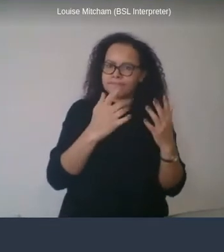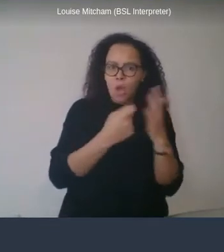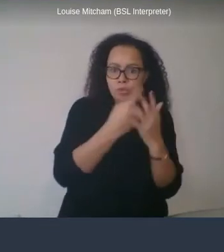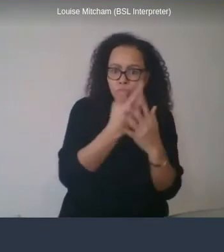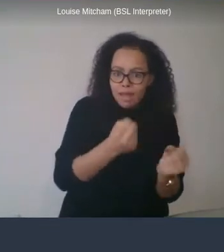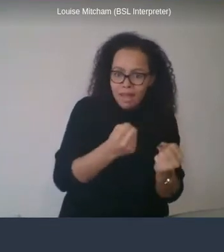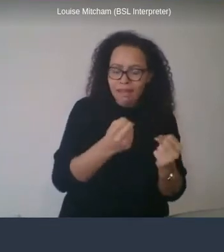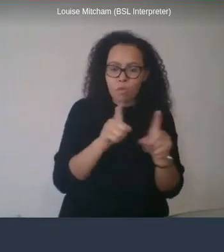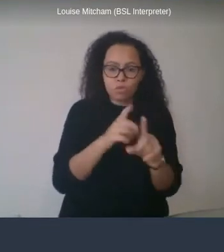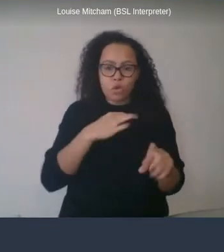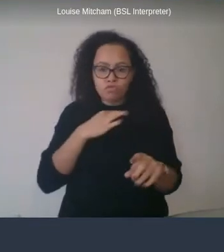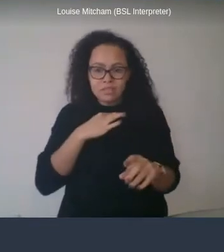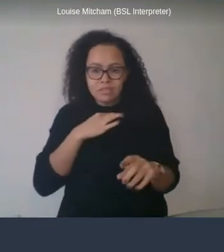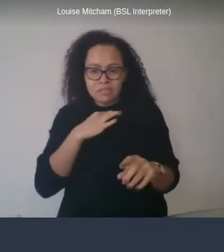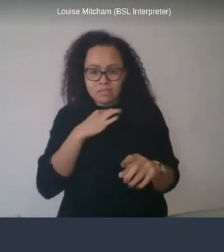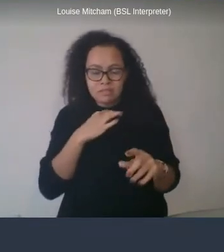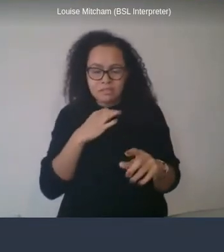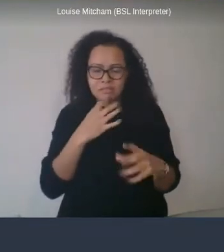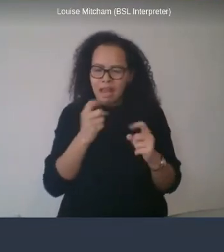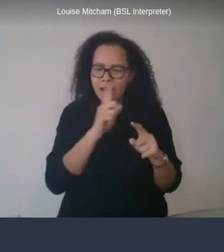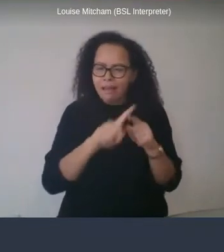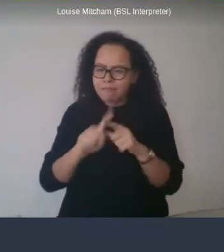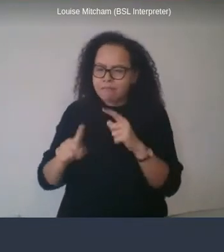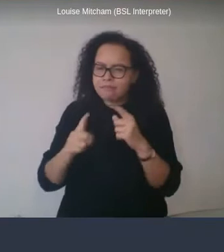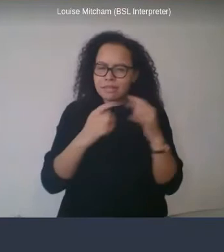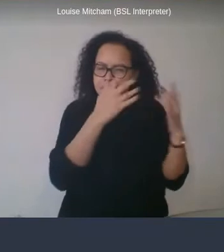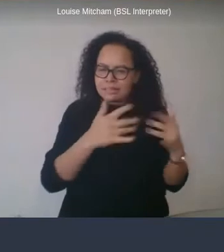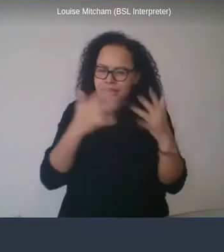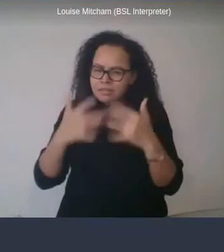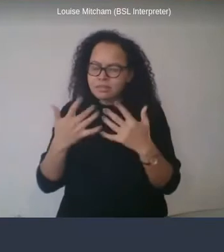living, and I suppose what those stats or what that bit of context setting